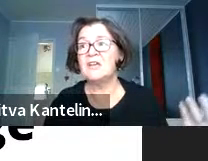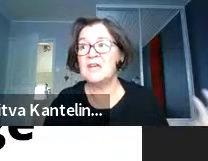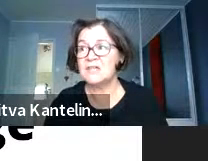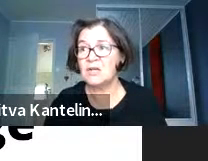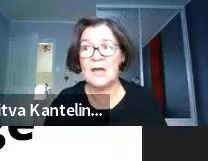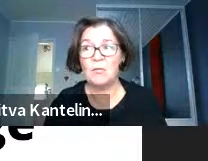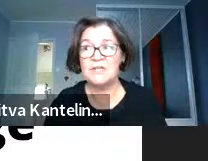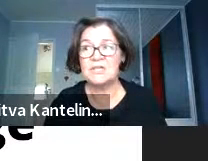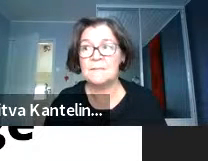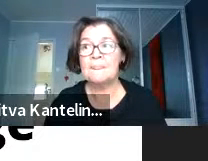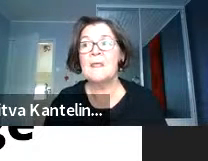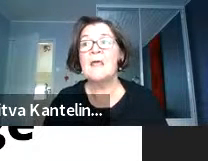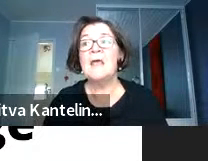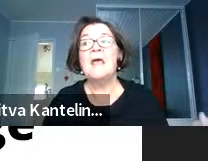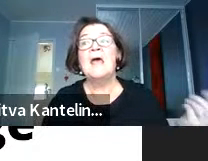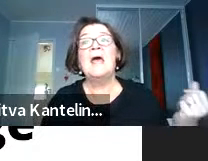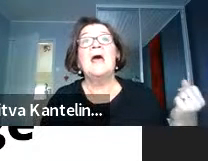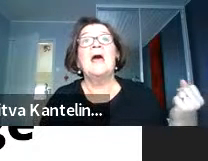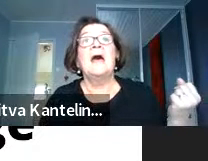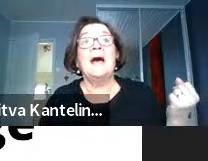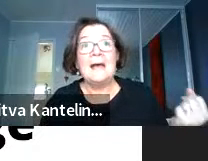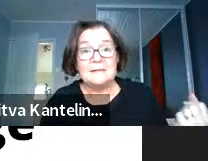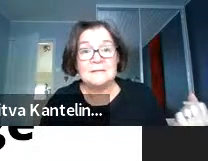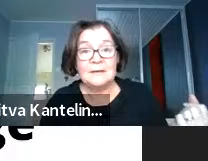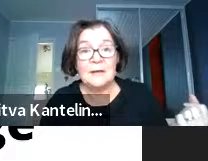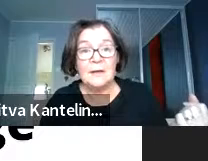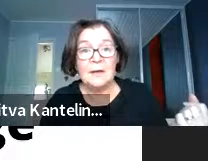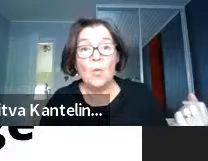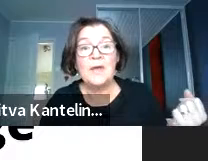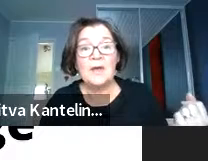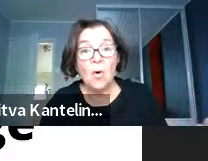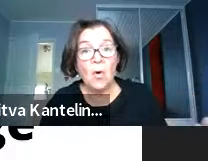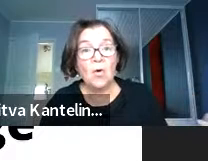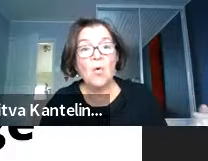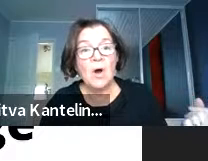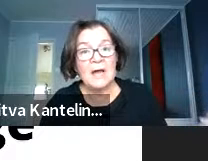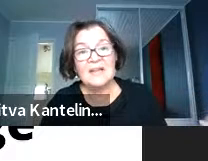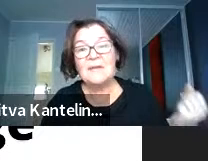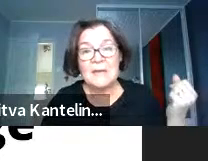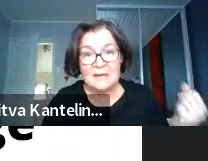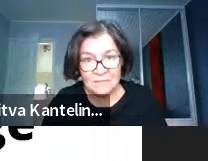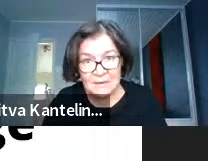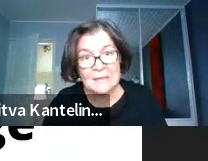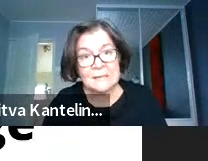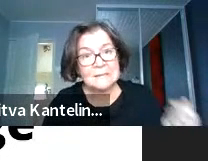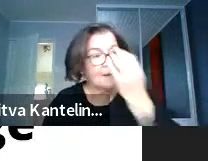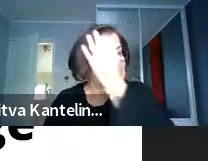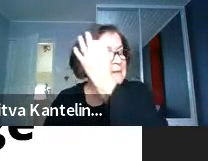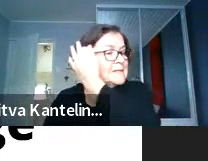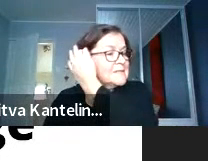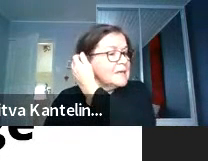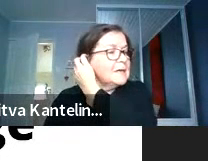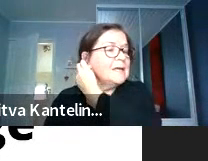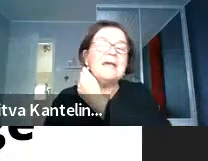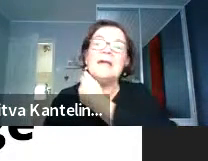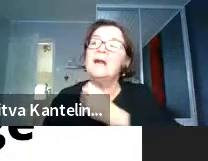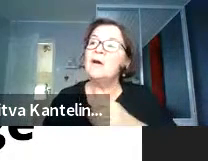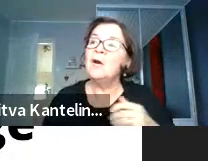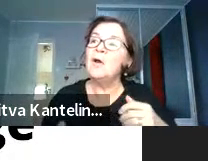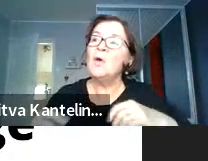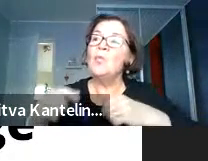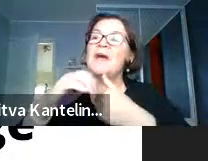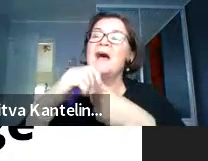my 2nd national language. And we all who are living in Finland and studying